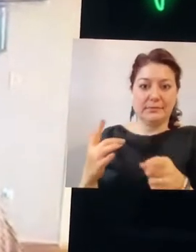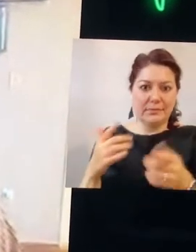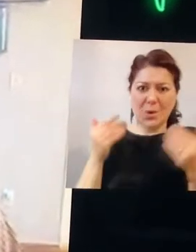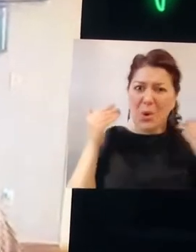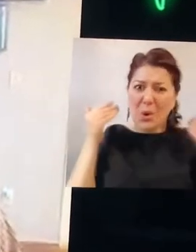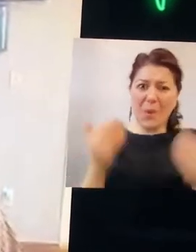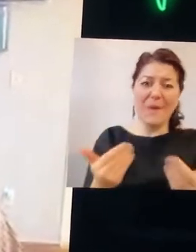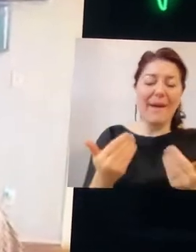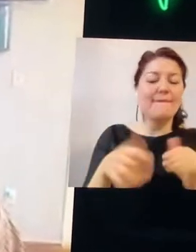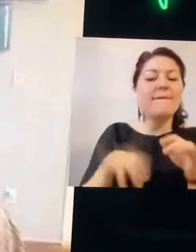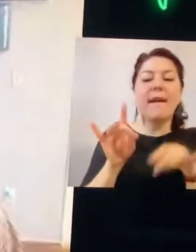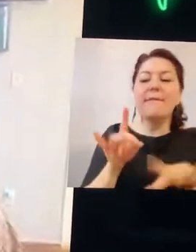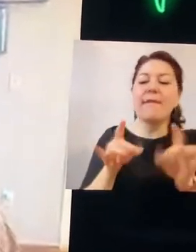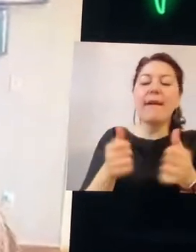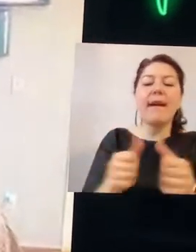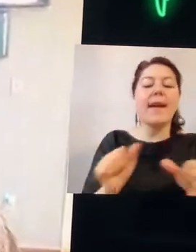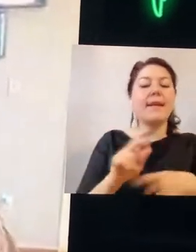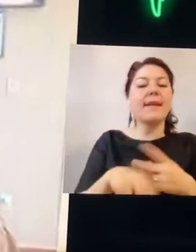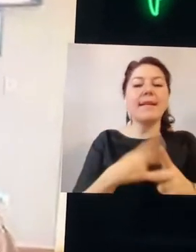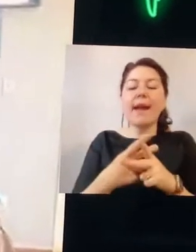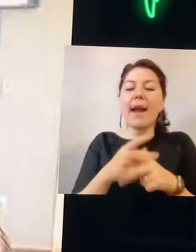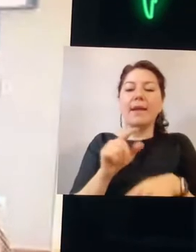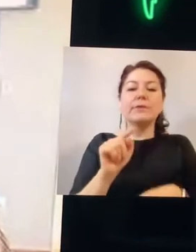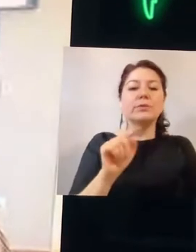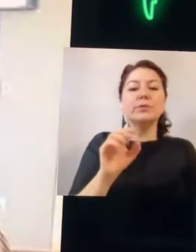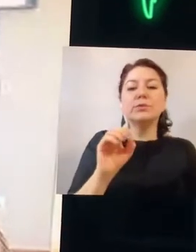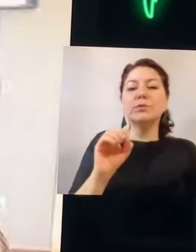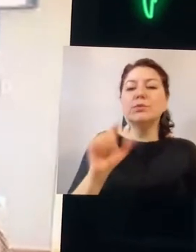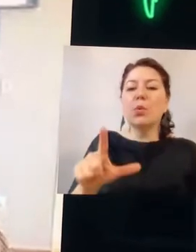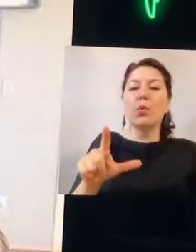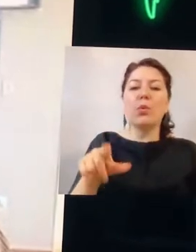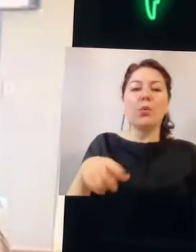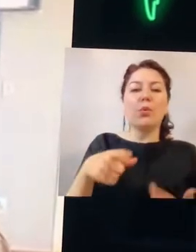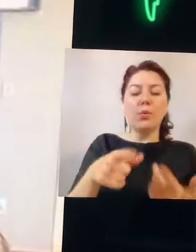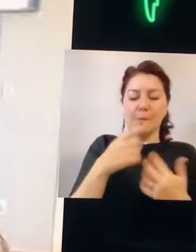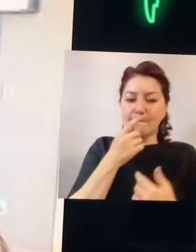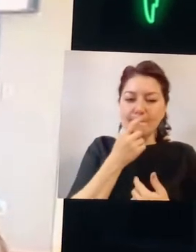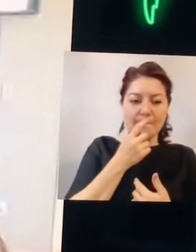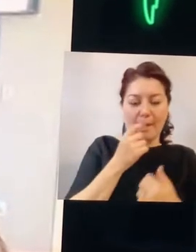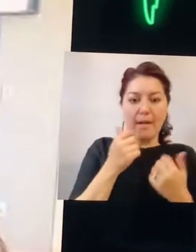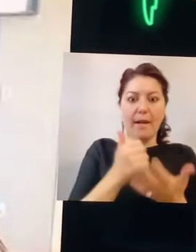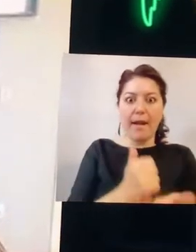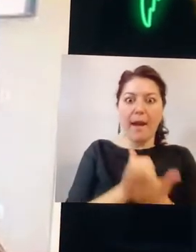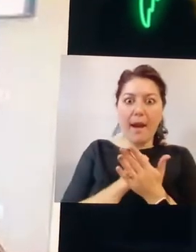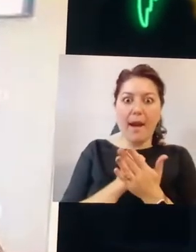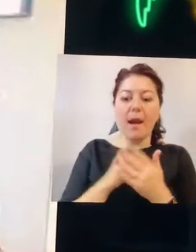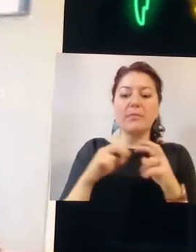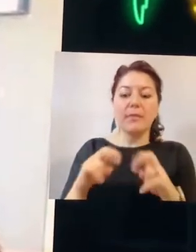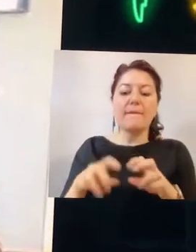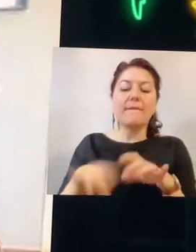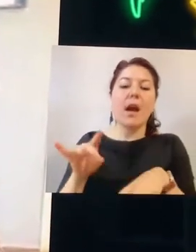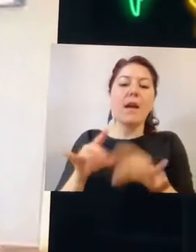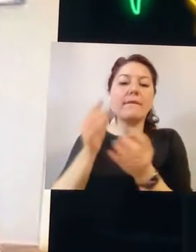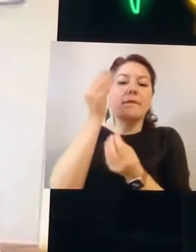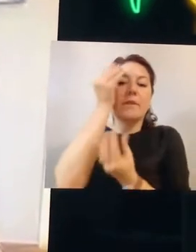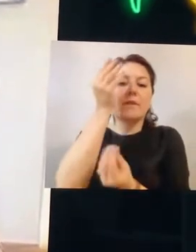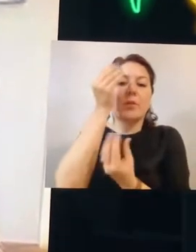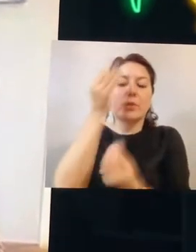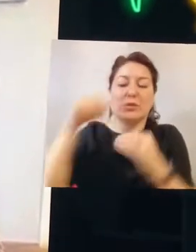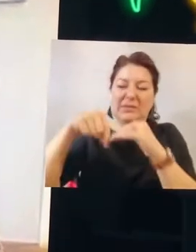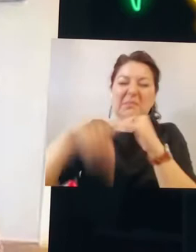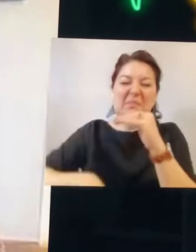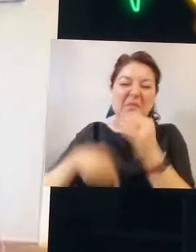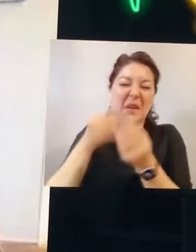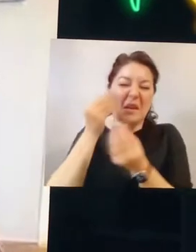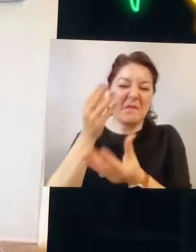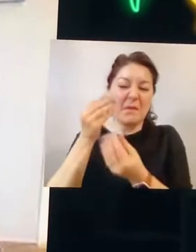of mechanism that you can find that will give you information, in-depth information about